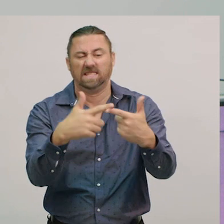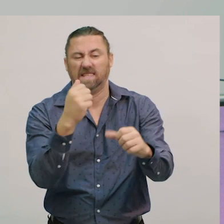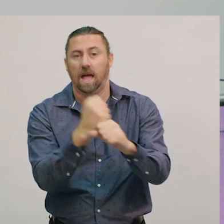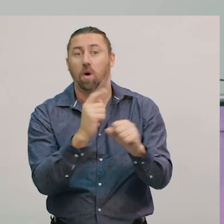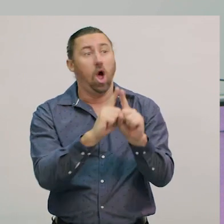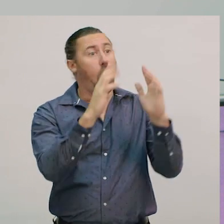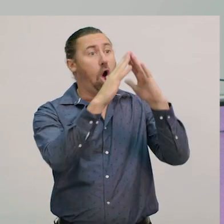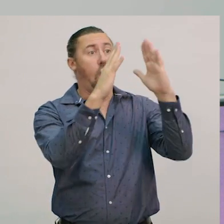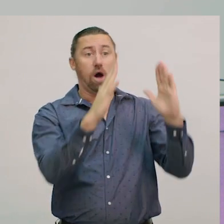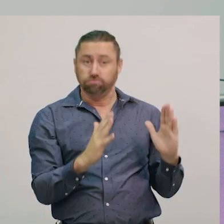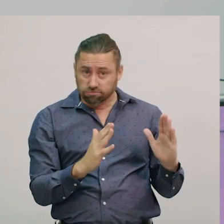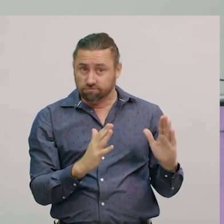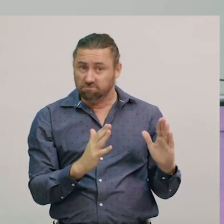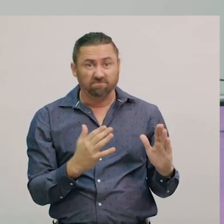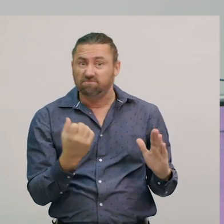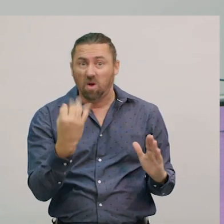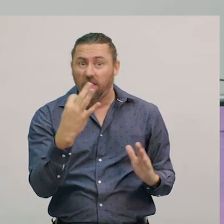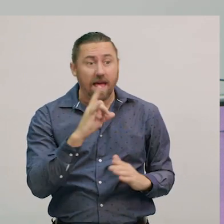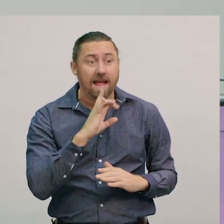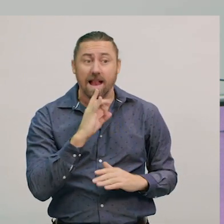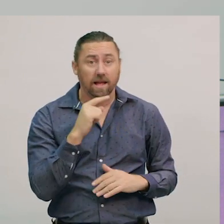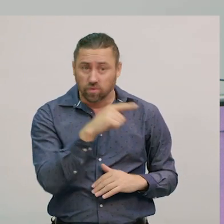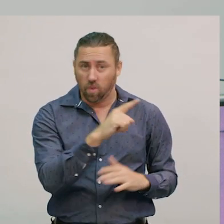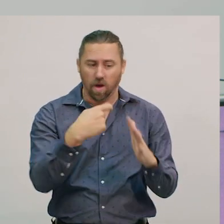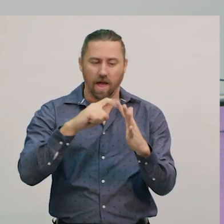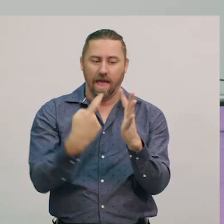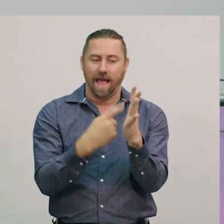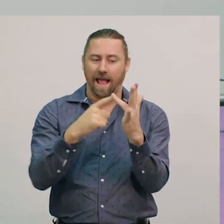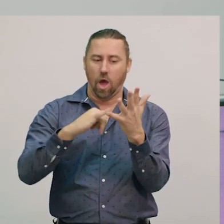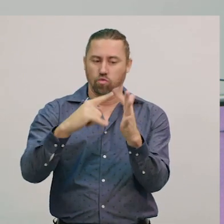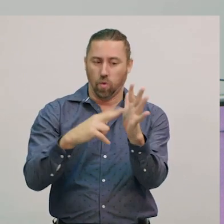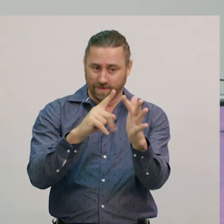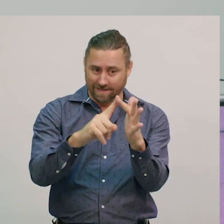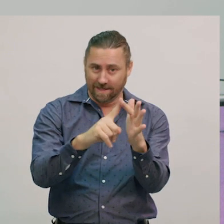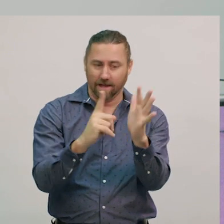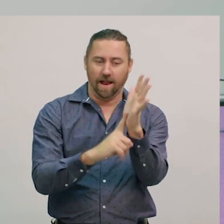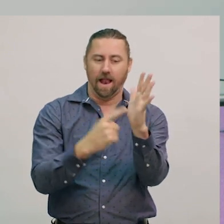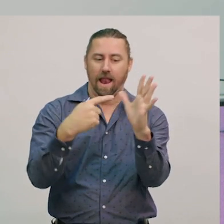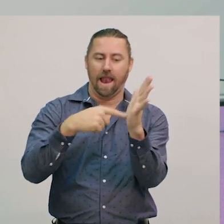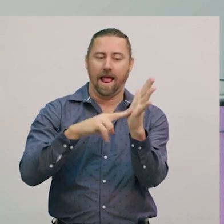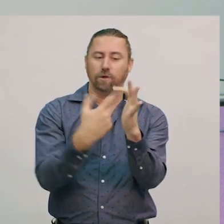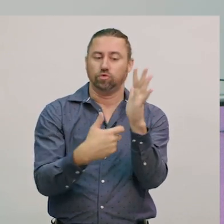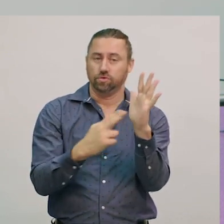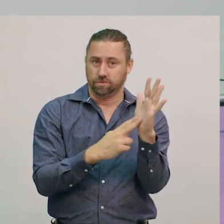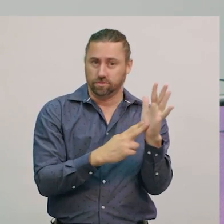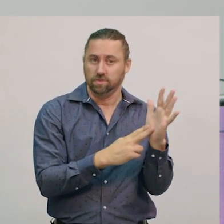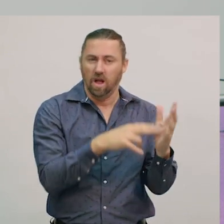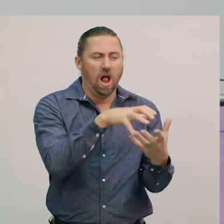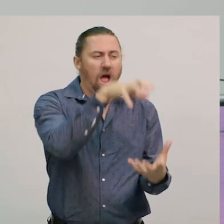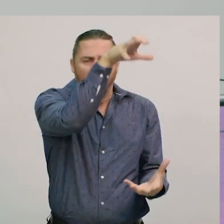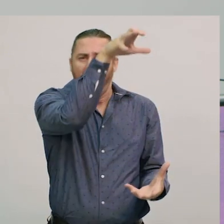where houses don't have access to electricity, people use kerosene lanterns to provide lighting. But this lighting is